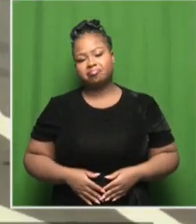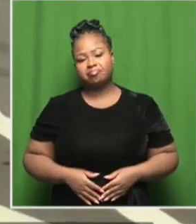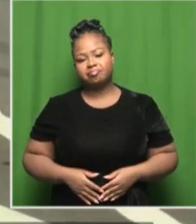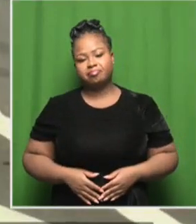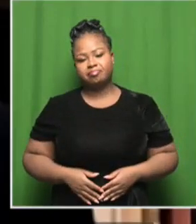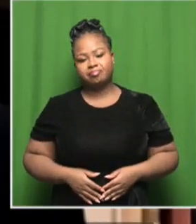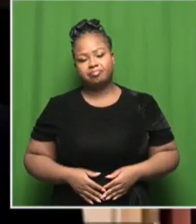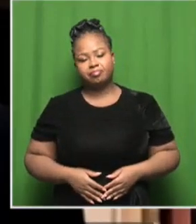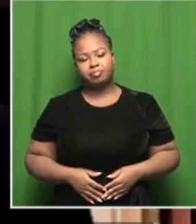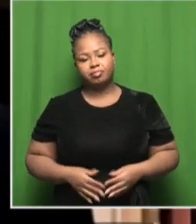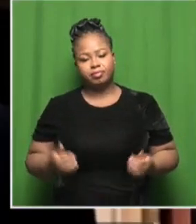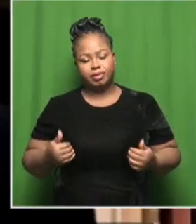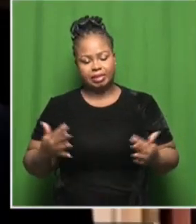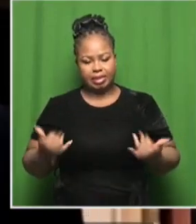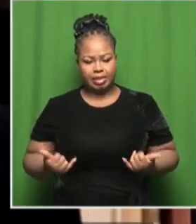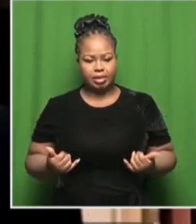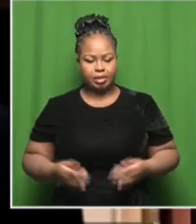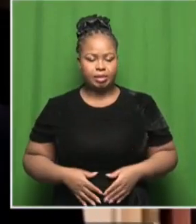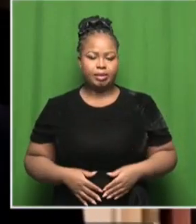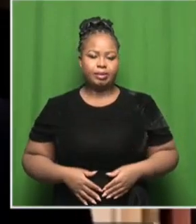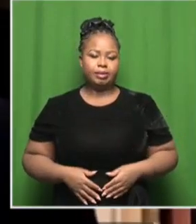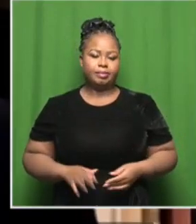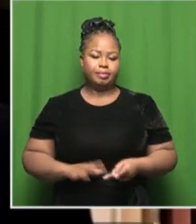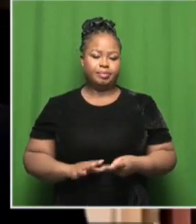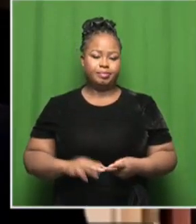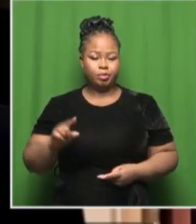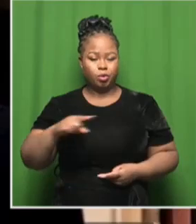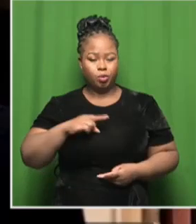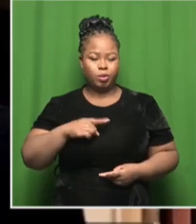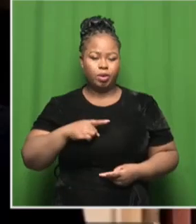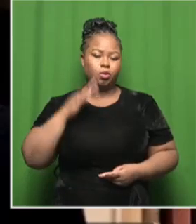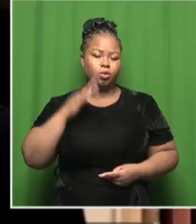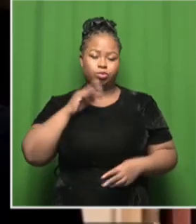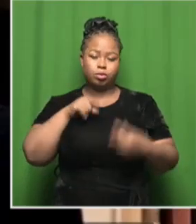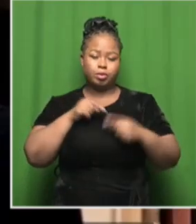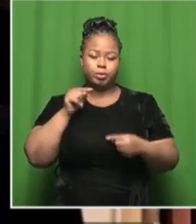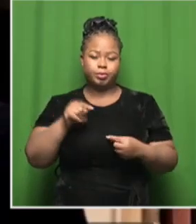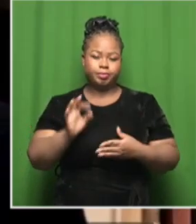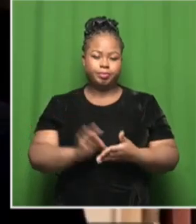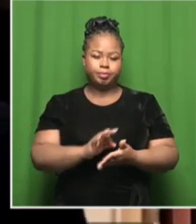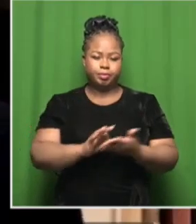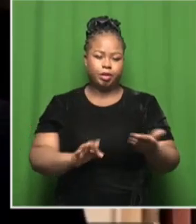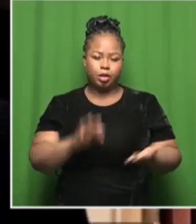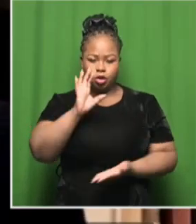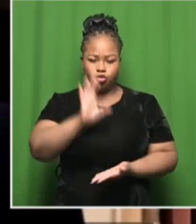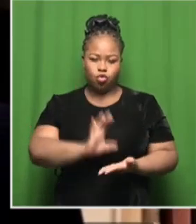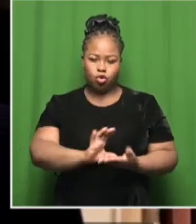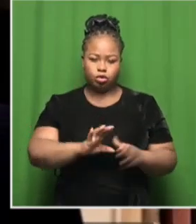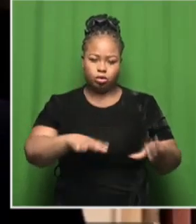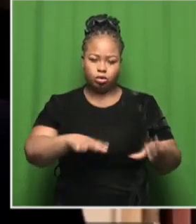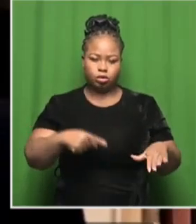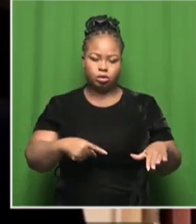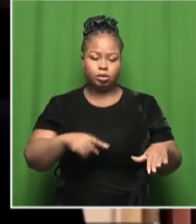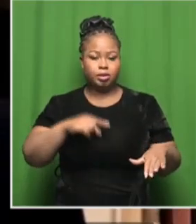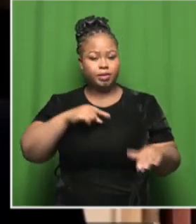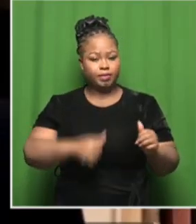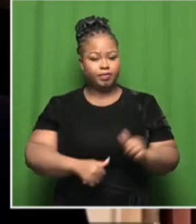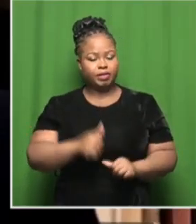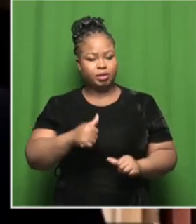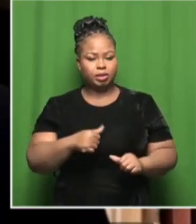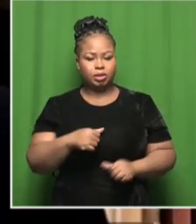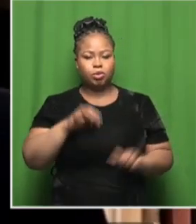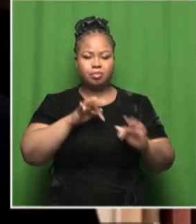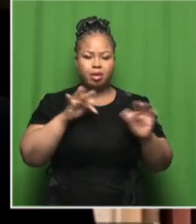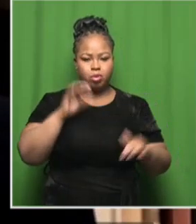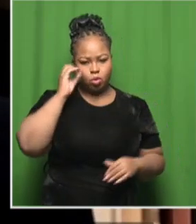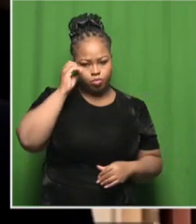Let's start with the discontents, because we hear them whenever we talk about the Electoral College. The first one is that